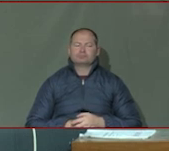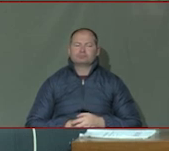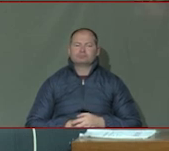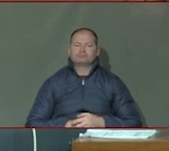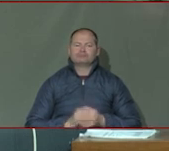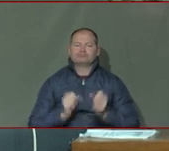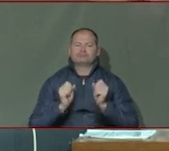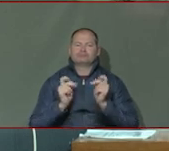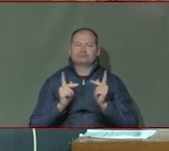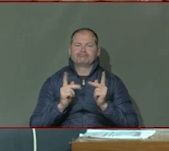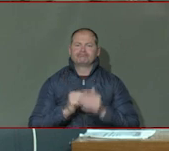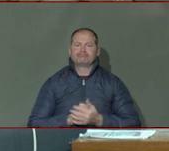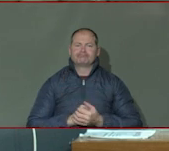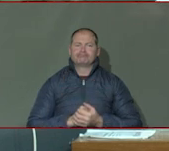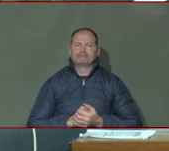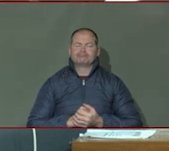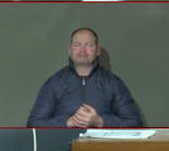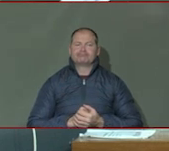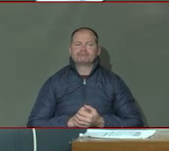Okay.